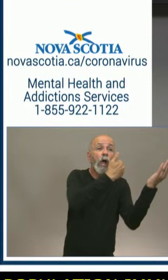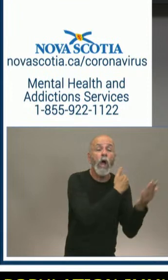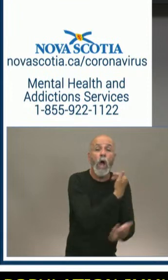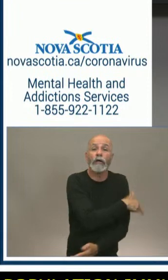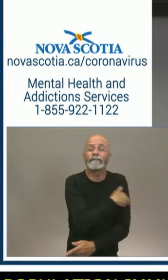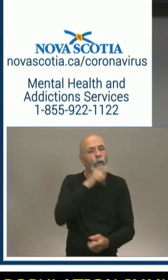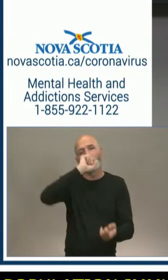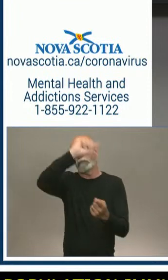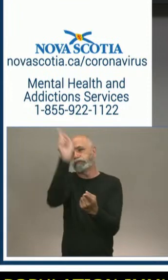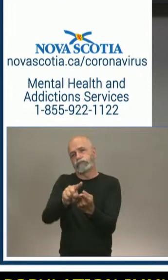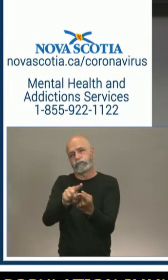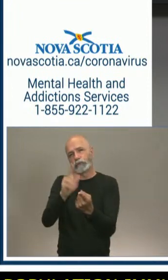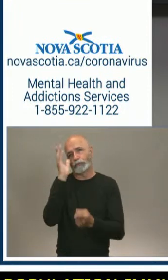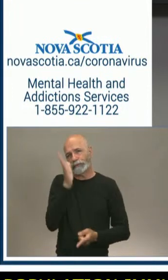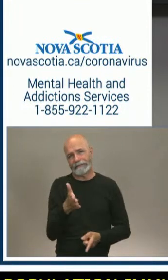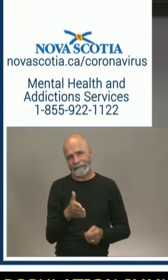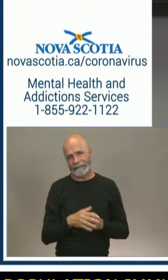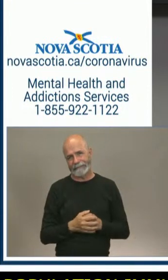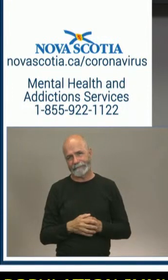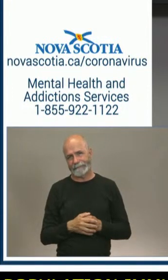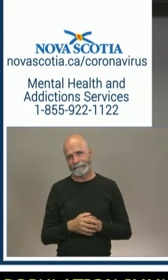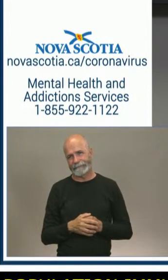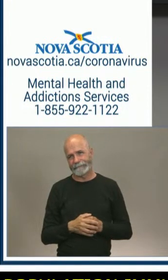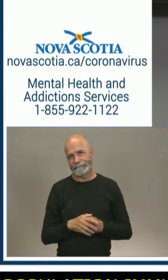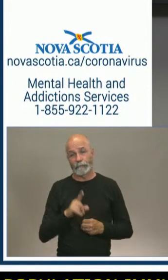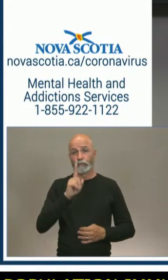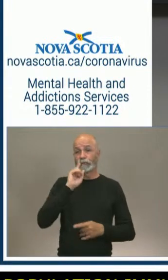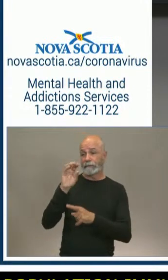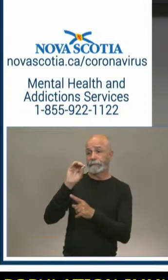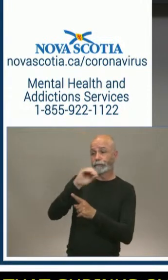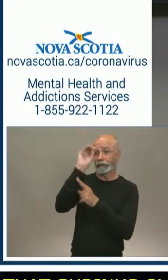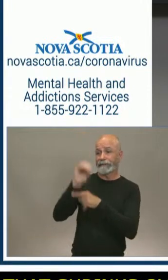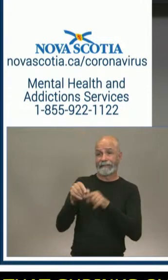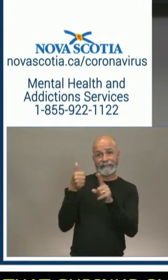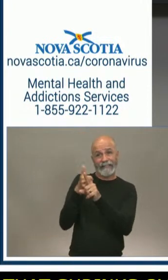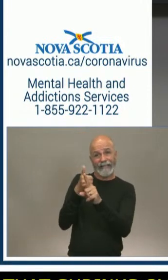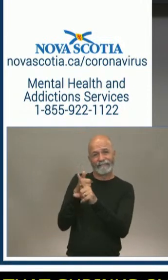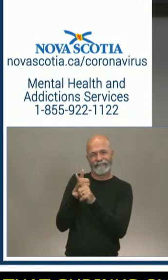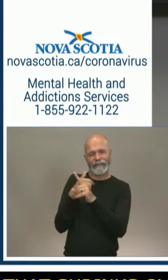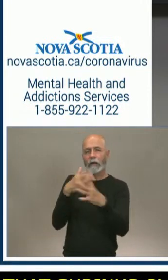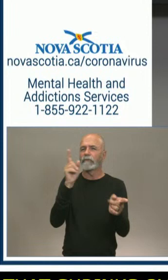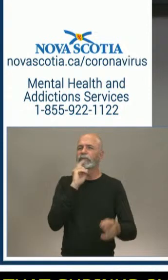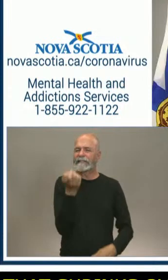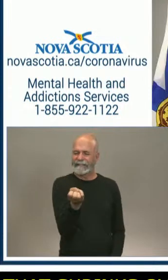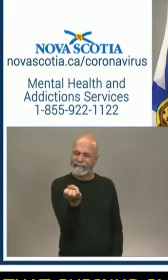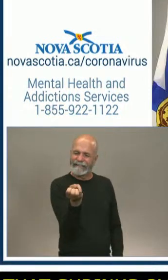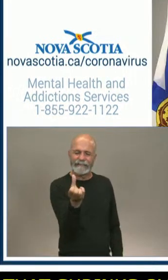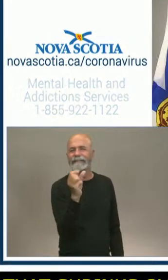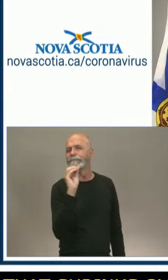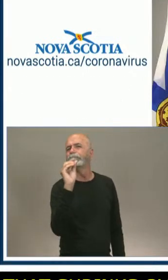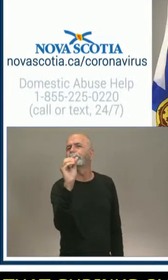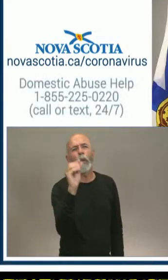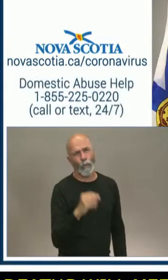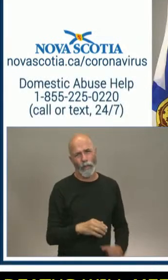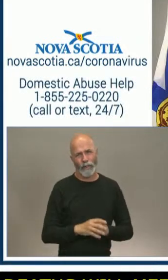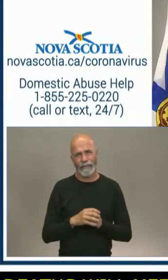But the overall percentages will remain small. Next, we'll go to John McPhee with the